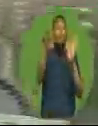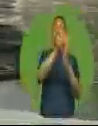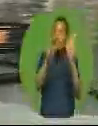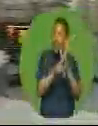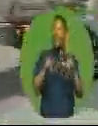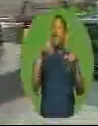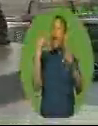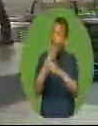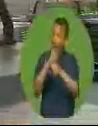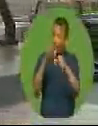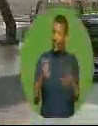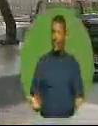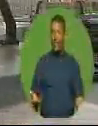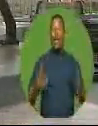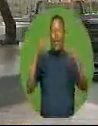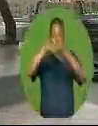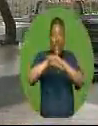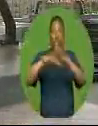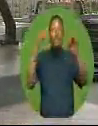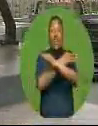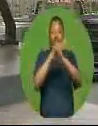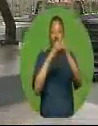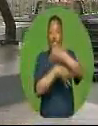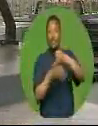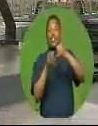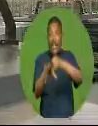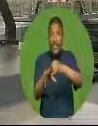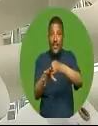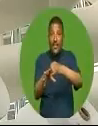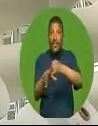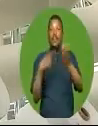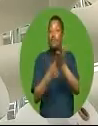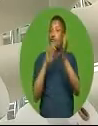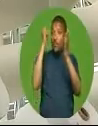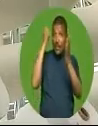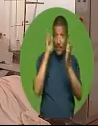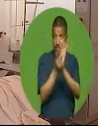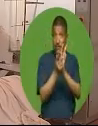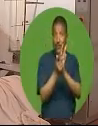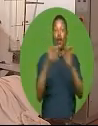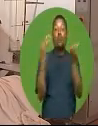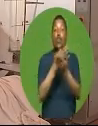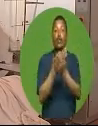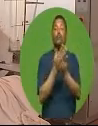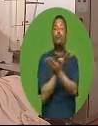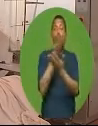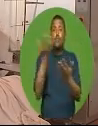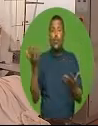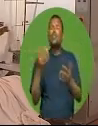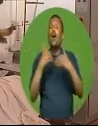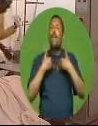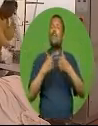applies. Within the manufacturing subsector, for instance, product groups that have a